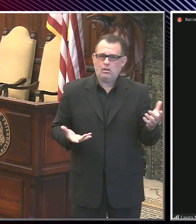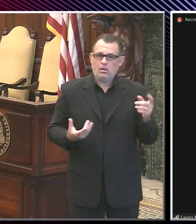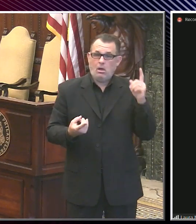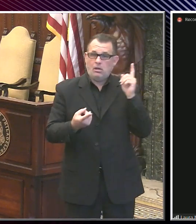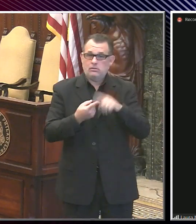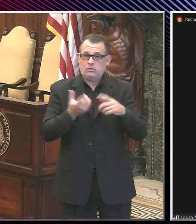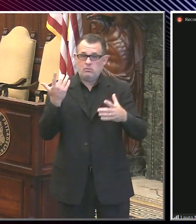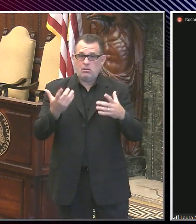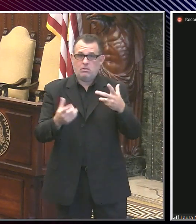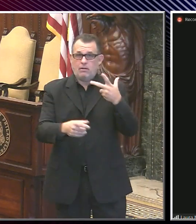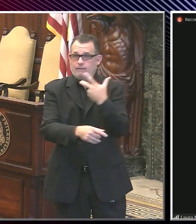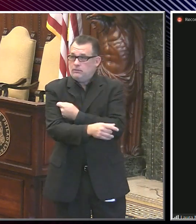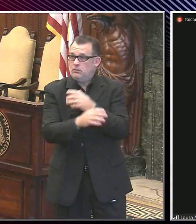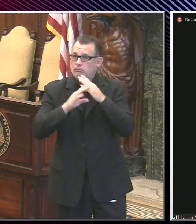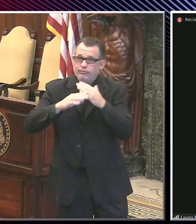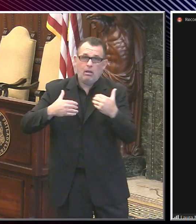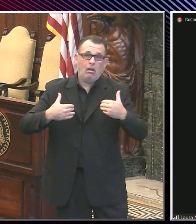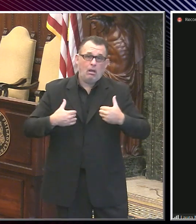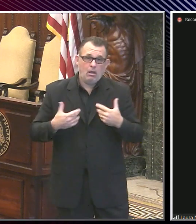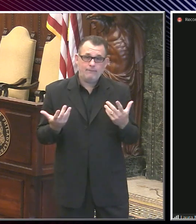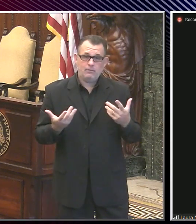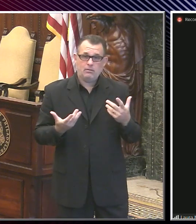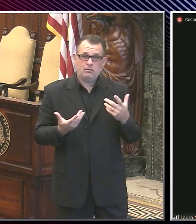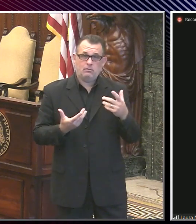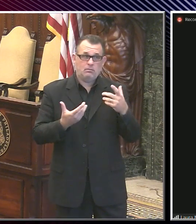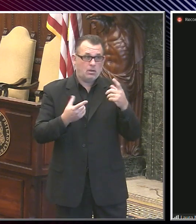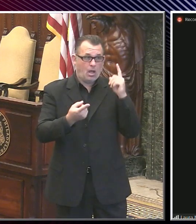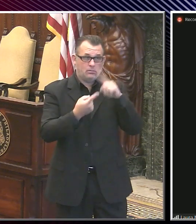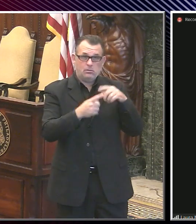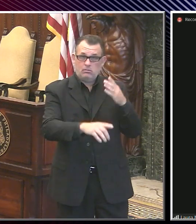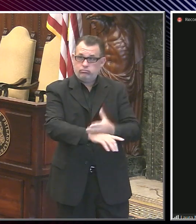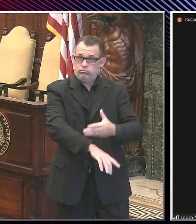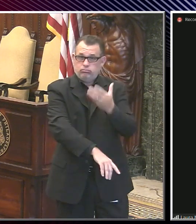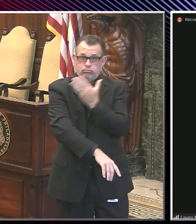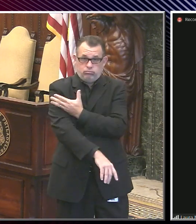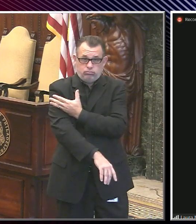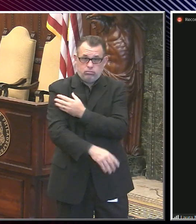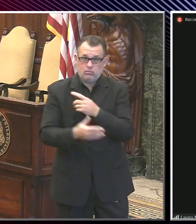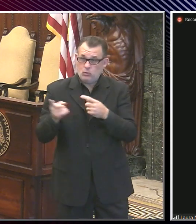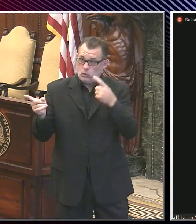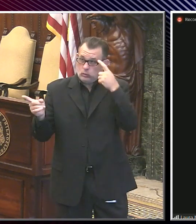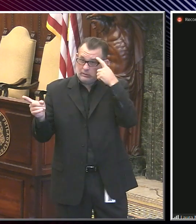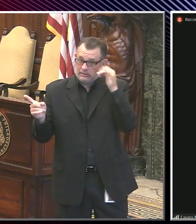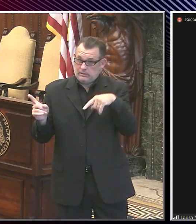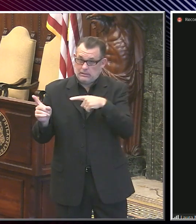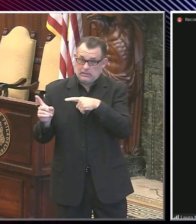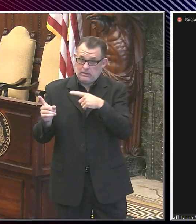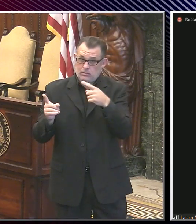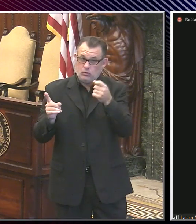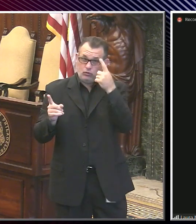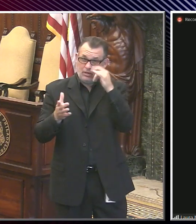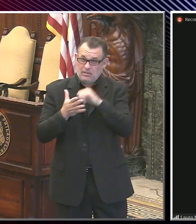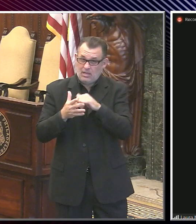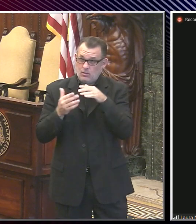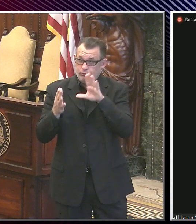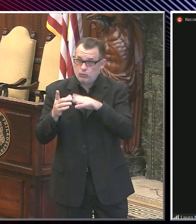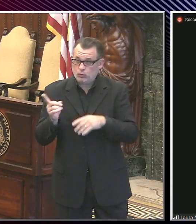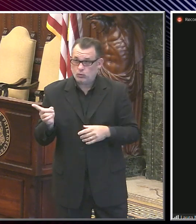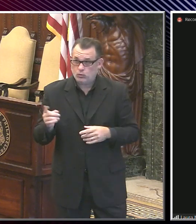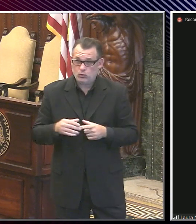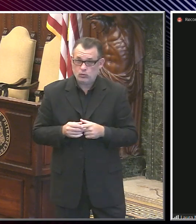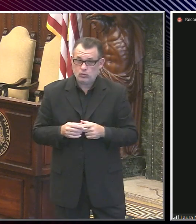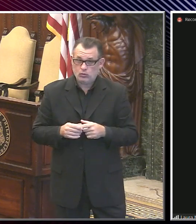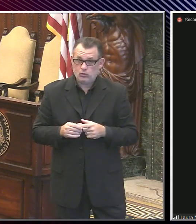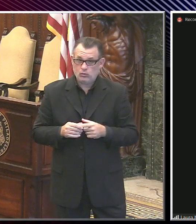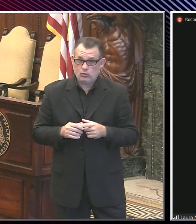or everything seems past us. Dr. Farley, do you think that that is, do you understand that approach, or would you